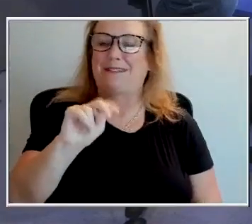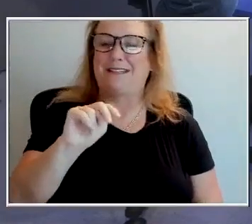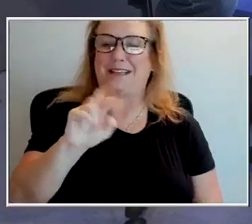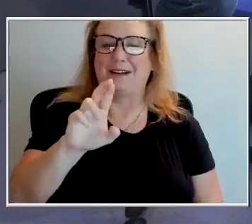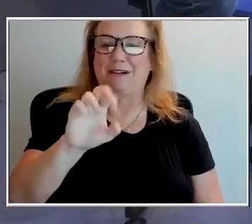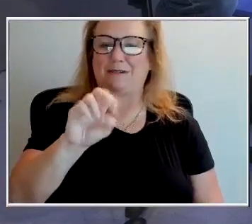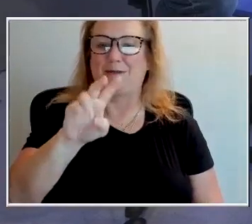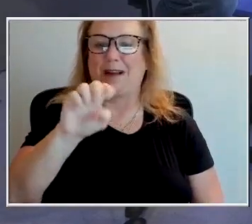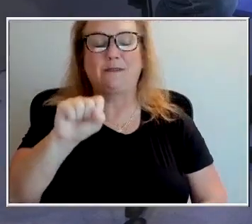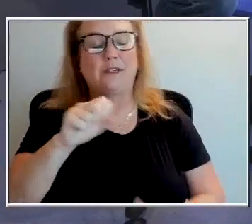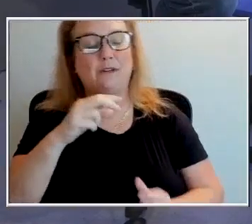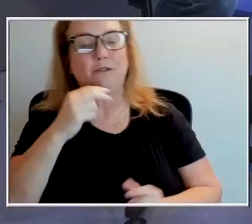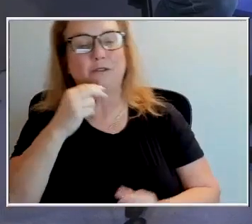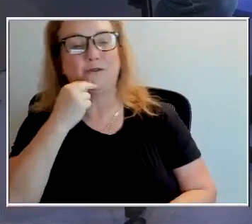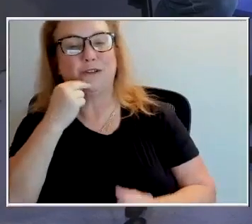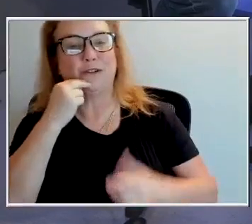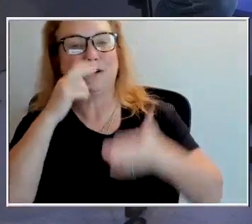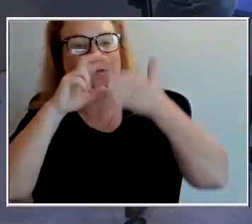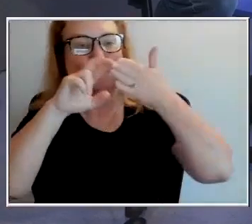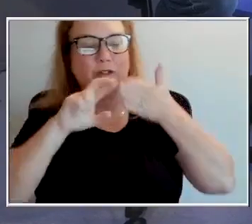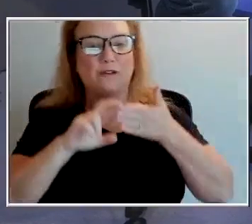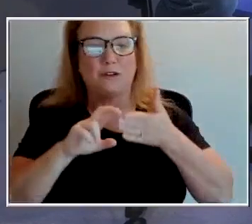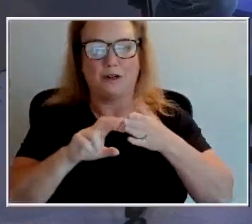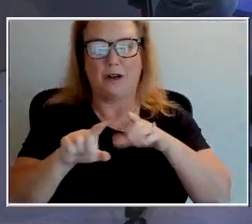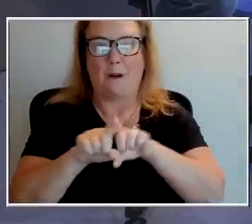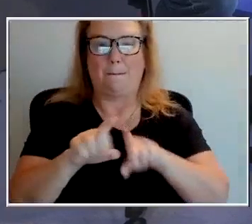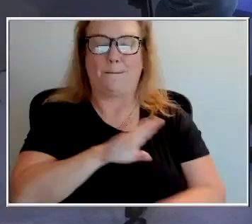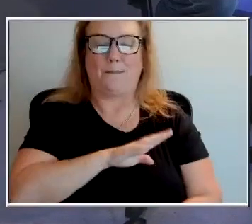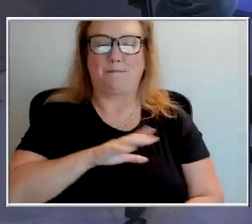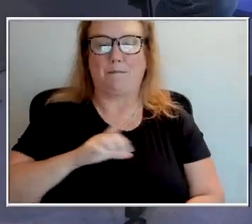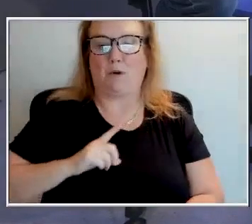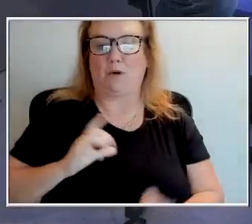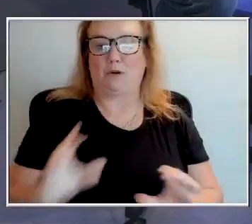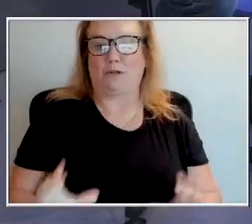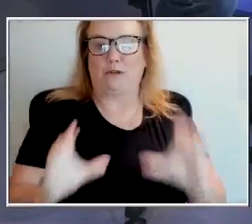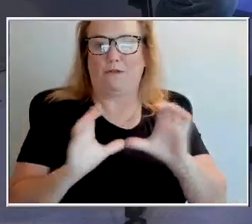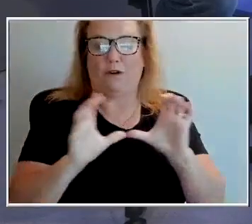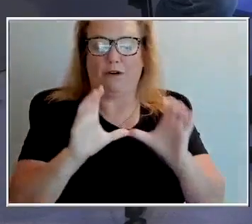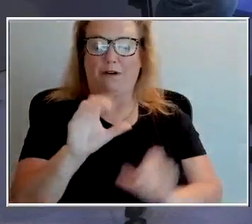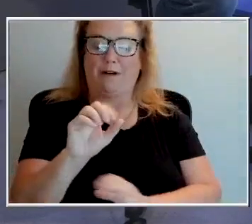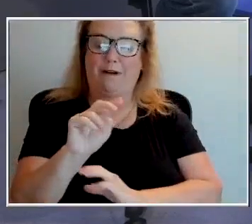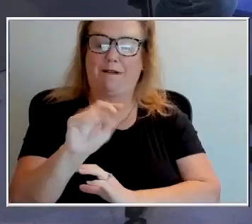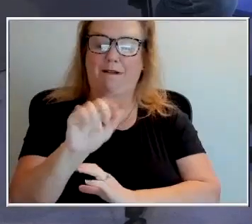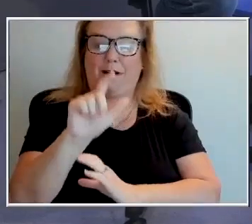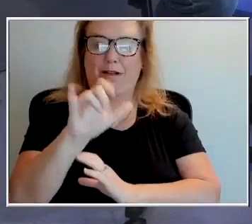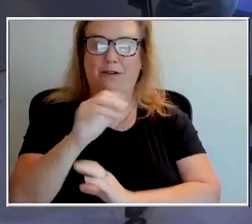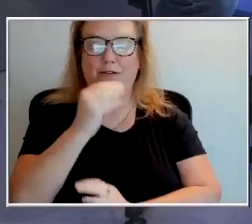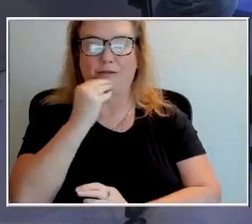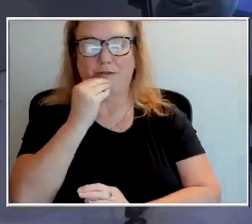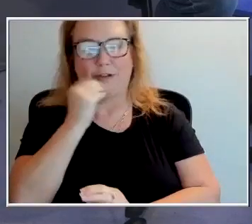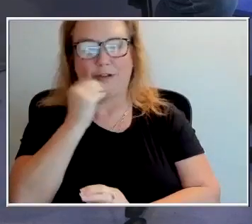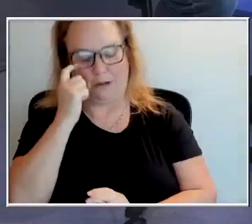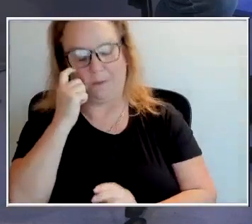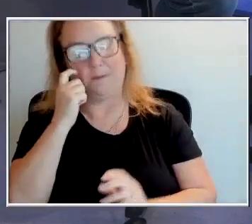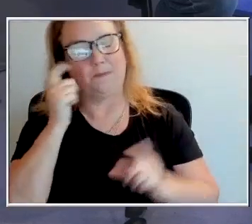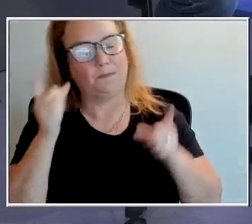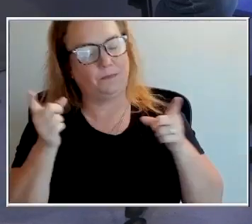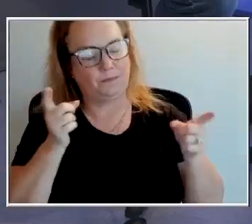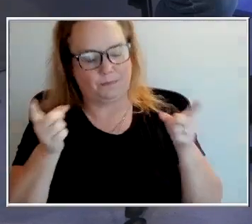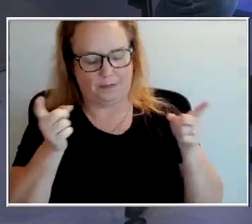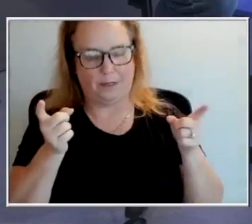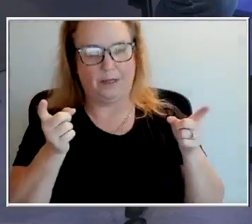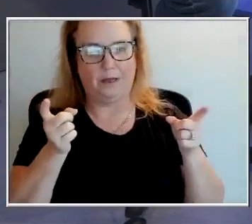researcher who is also board certified in oncology nutrition. I should point out that they are two of the